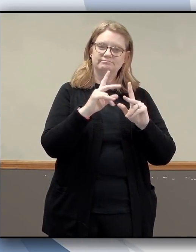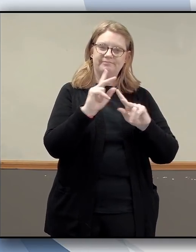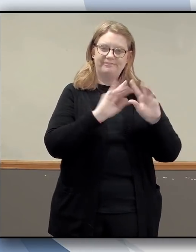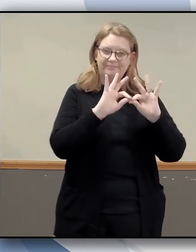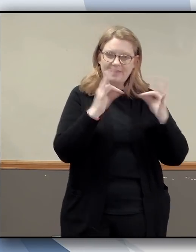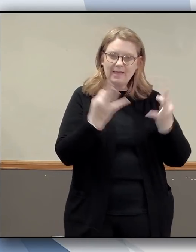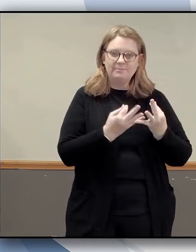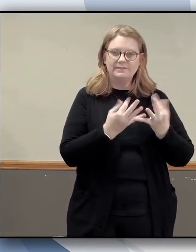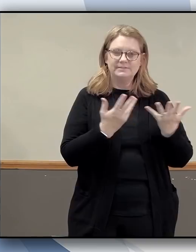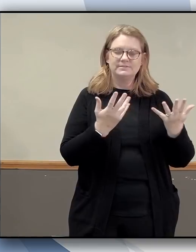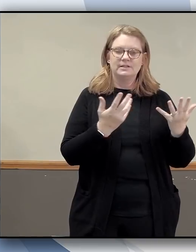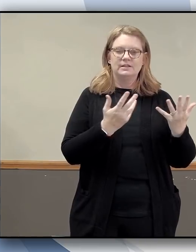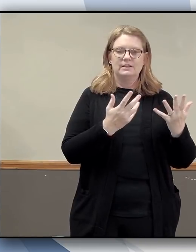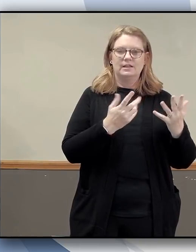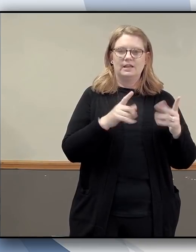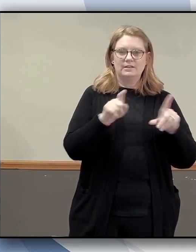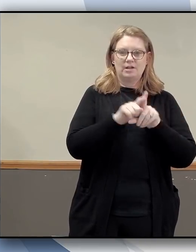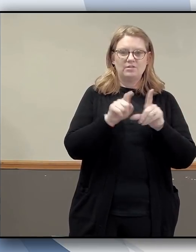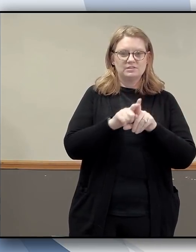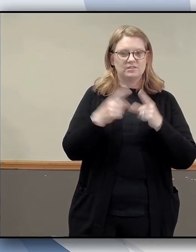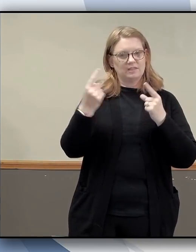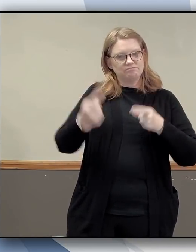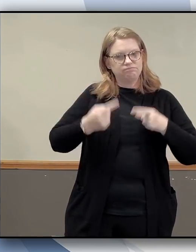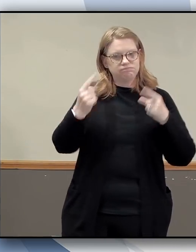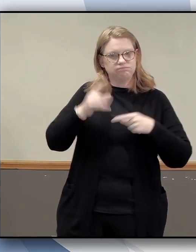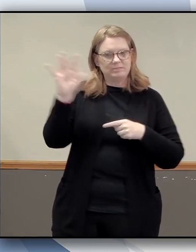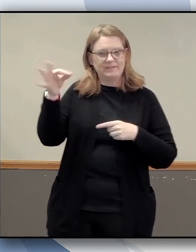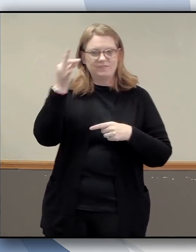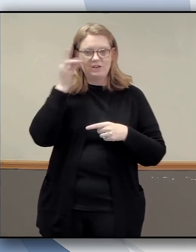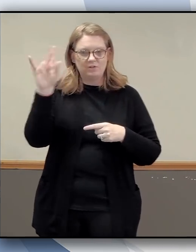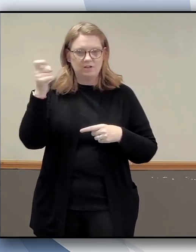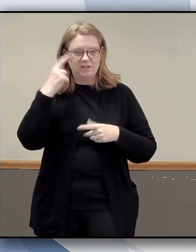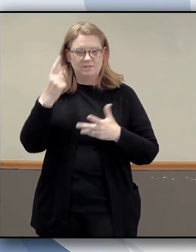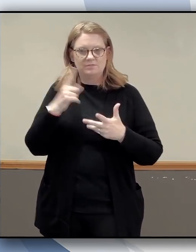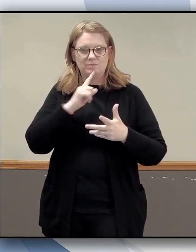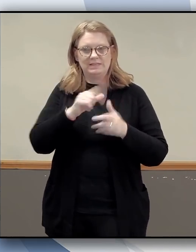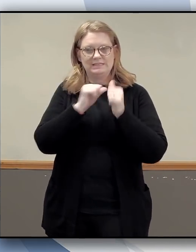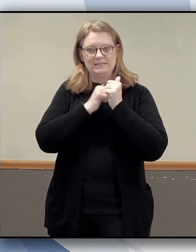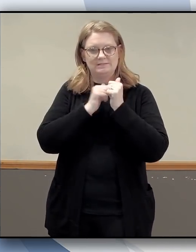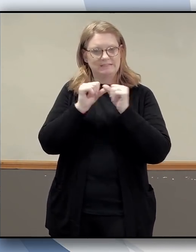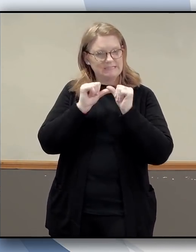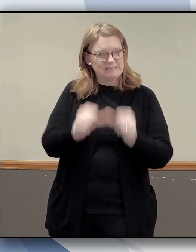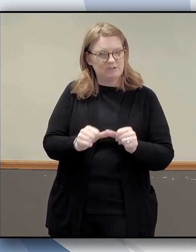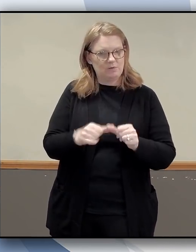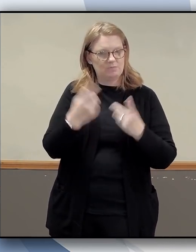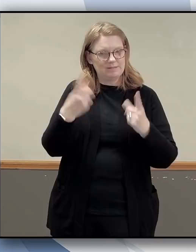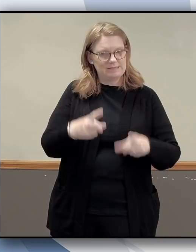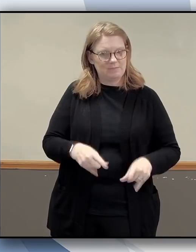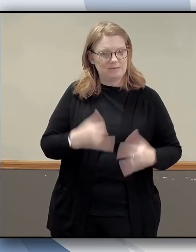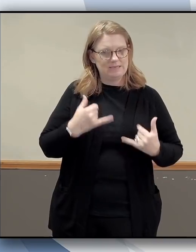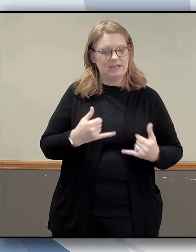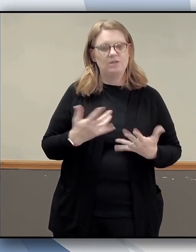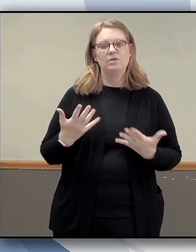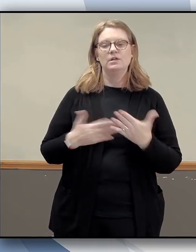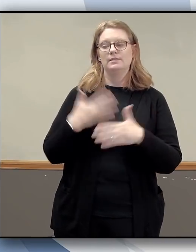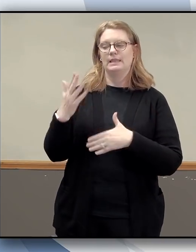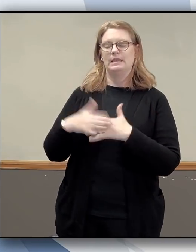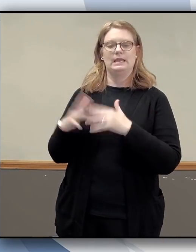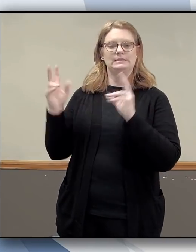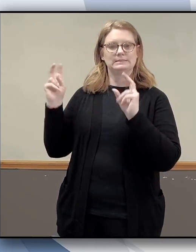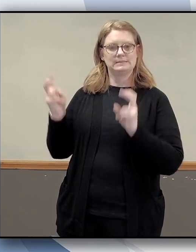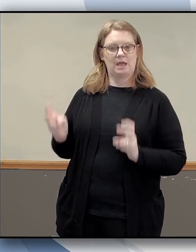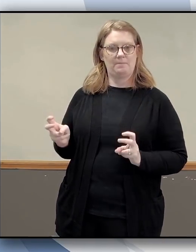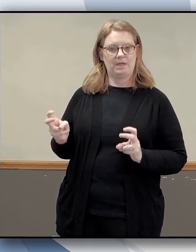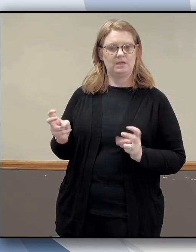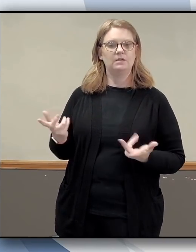fighting with the federal government to allow us to keep on North Dakota's good path. The next topic, as some